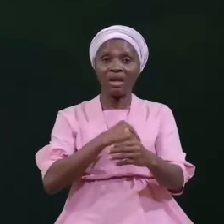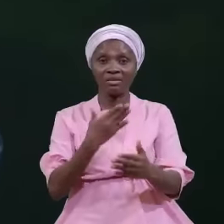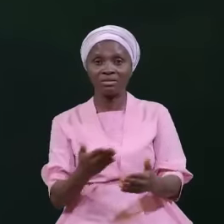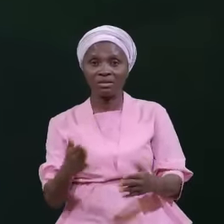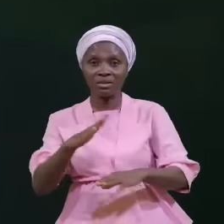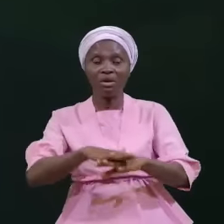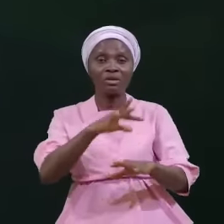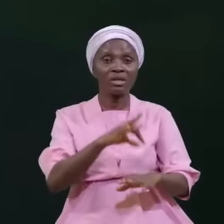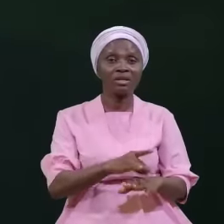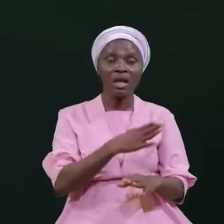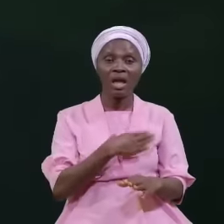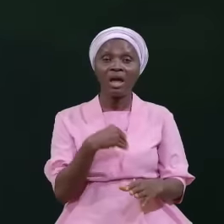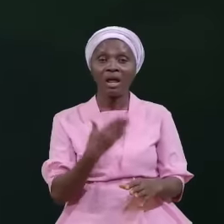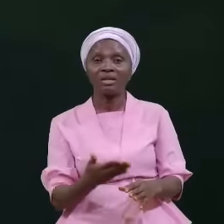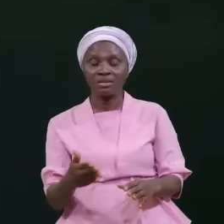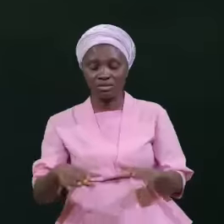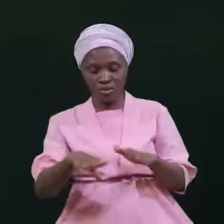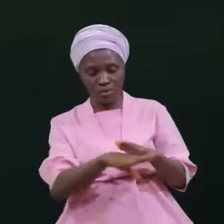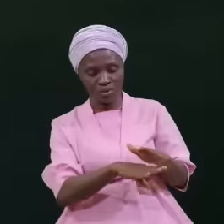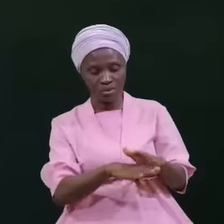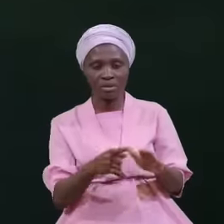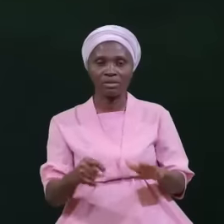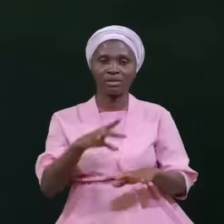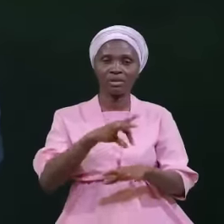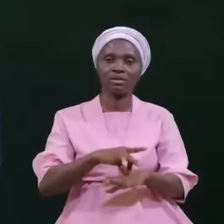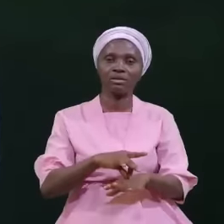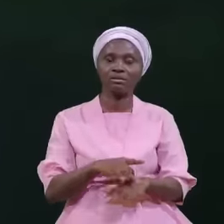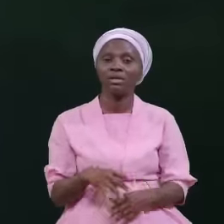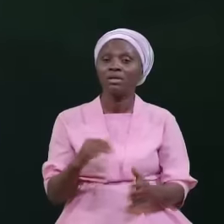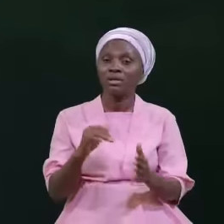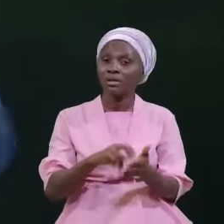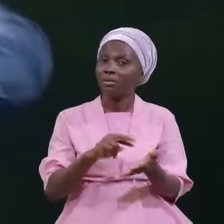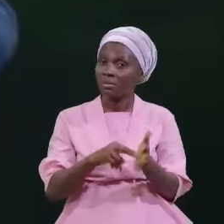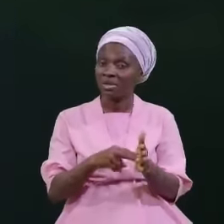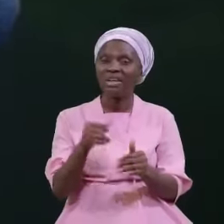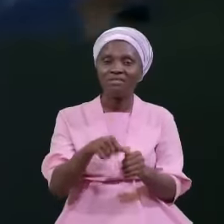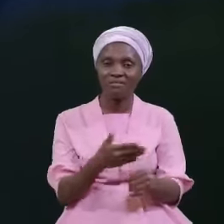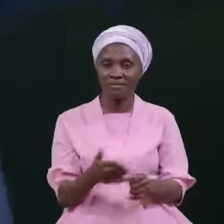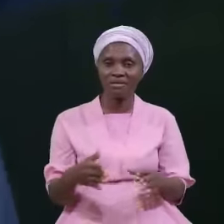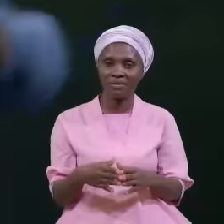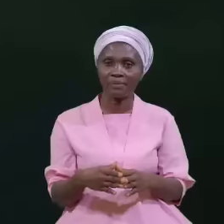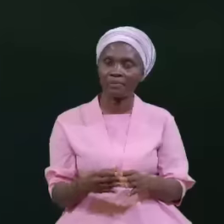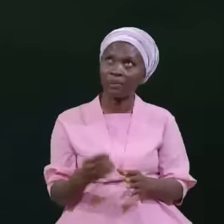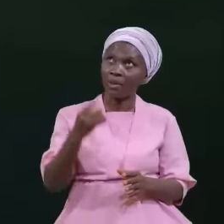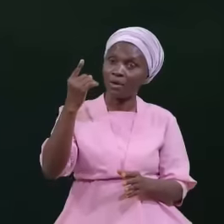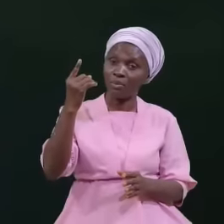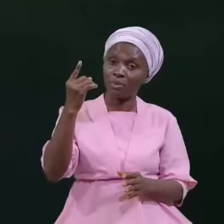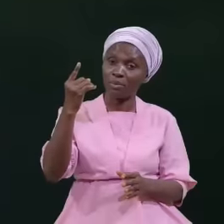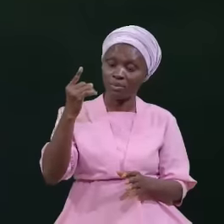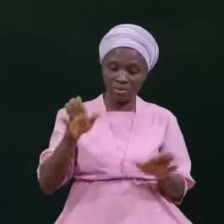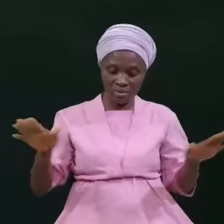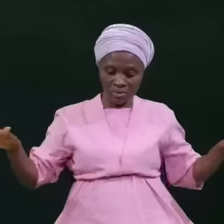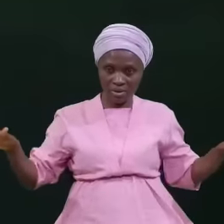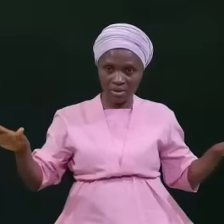things under the earth. That means everything up here and